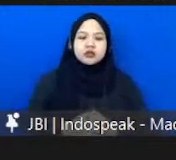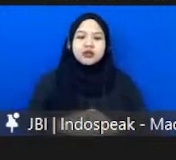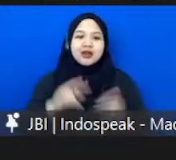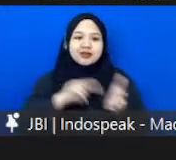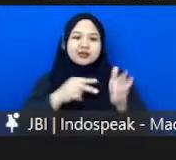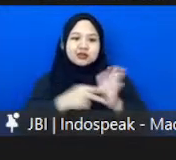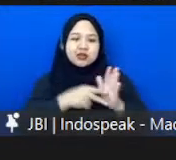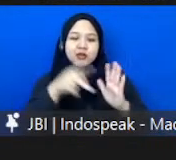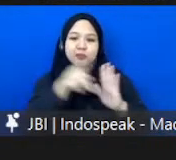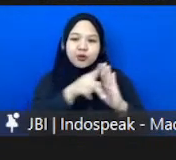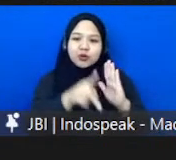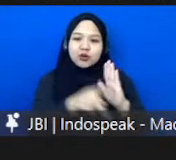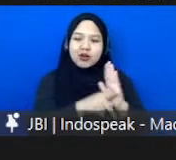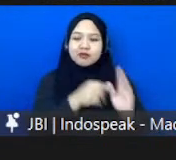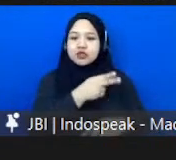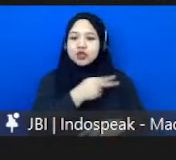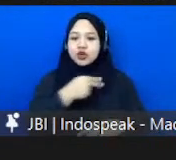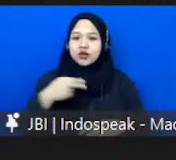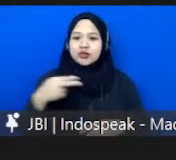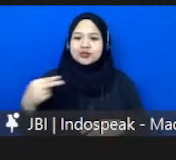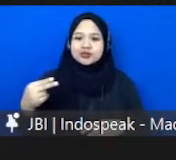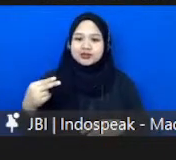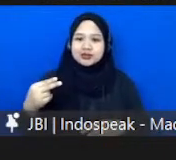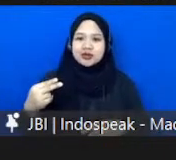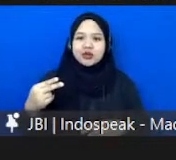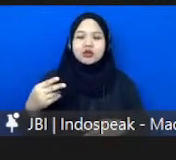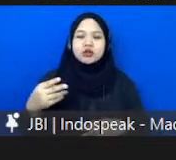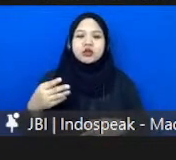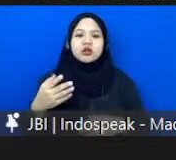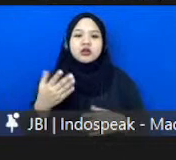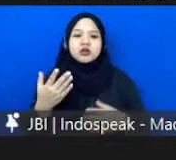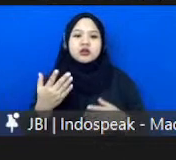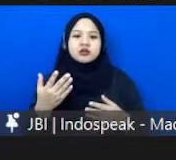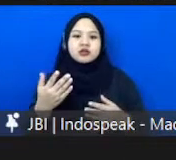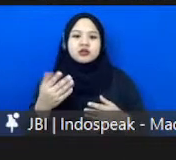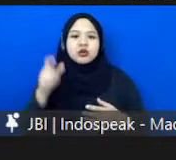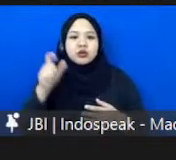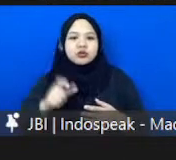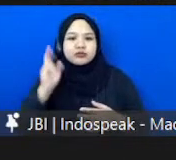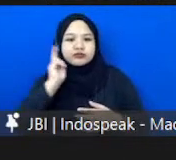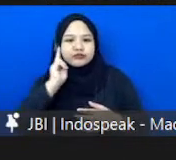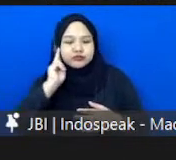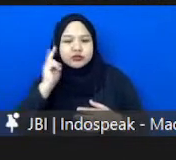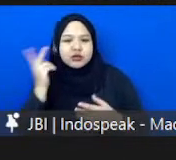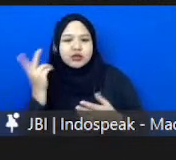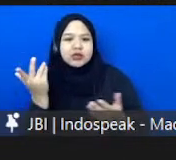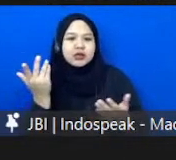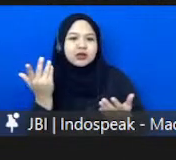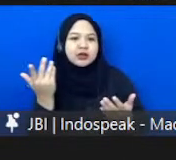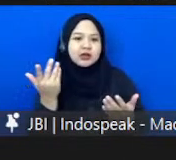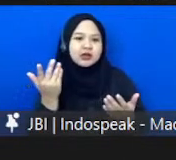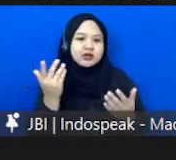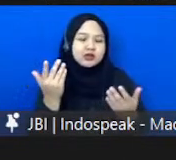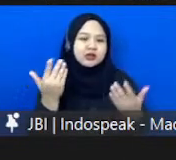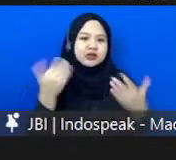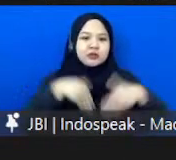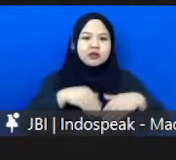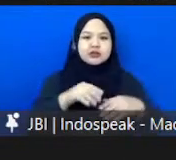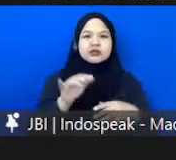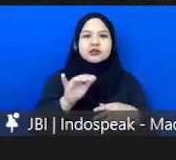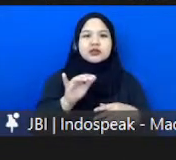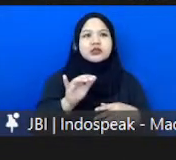in Indonesia. Remember when I said about the safe motherhood back in late 80s and then the introduction of Bidan